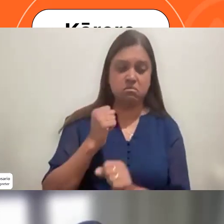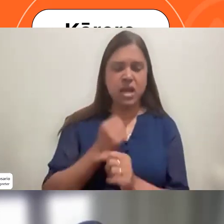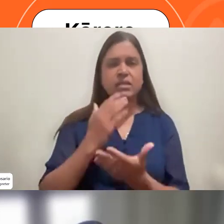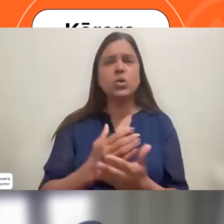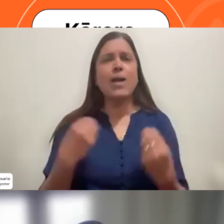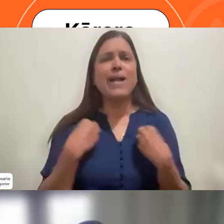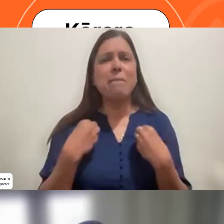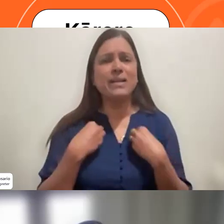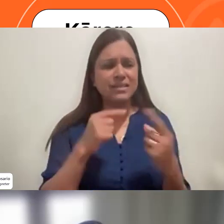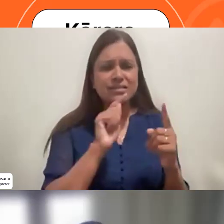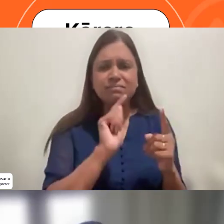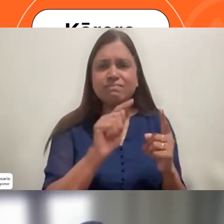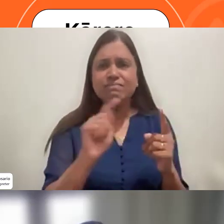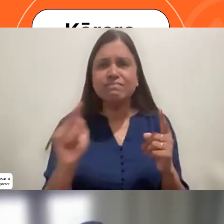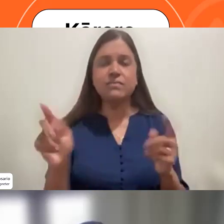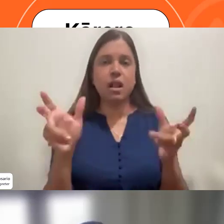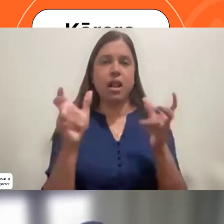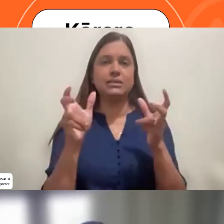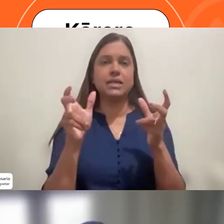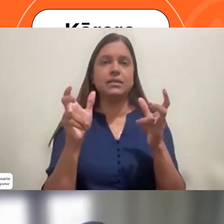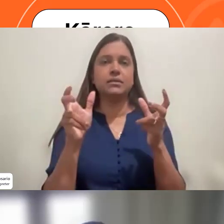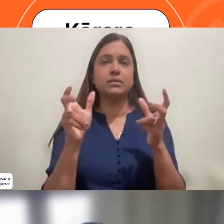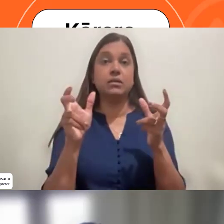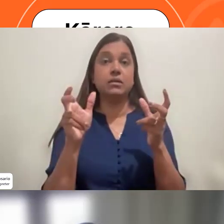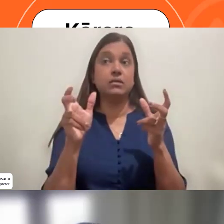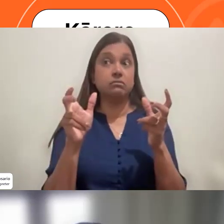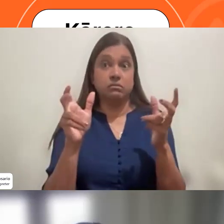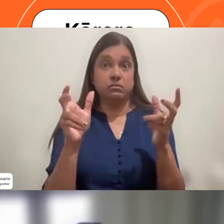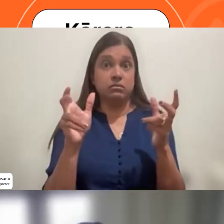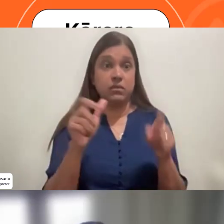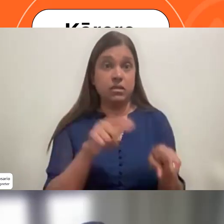but it's not something that's at the forefront of their minds if we're not present.